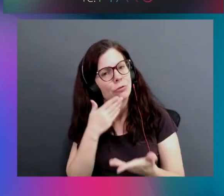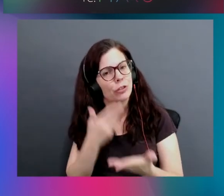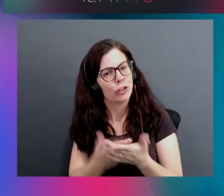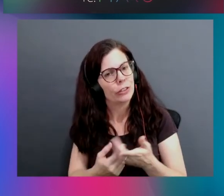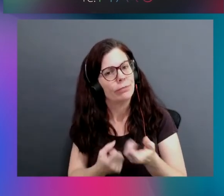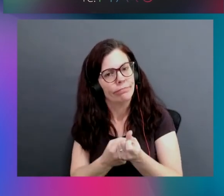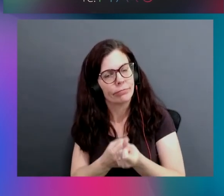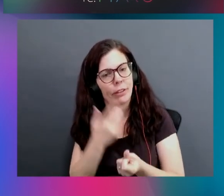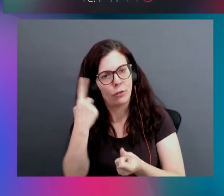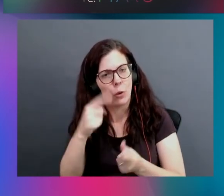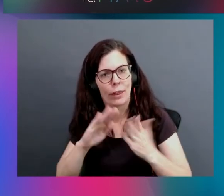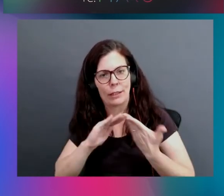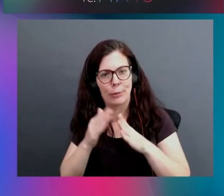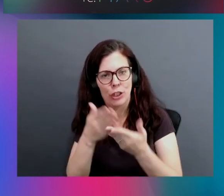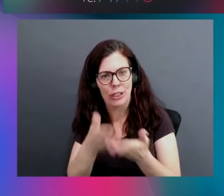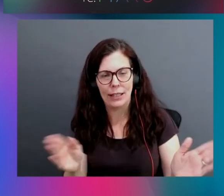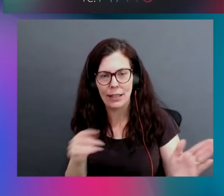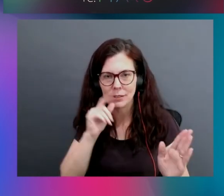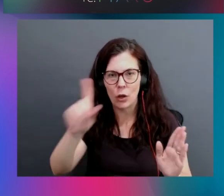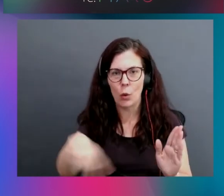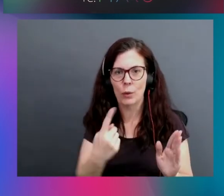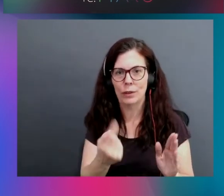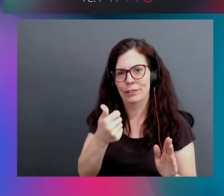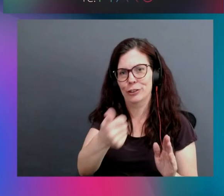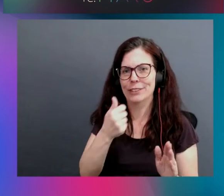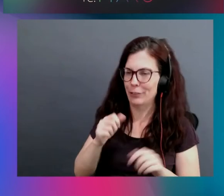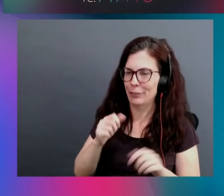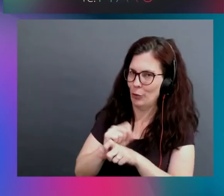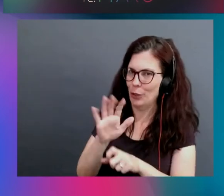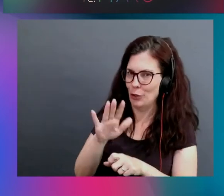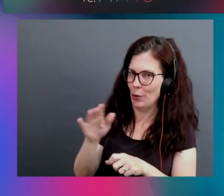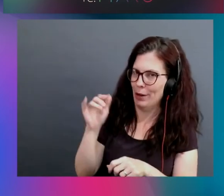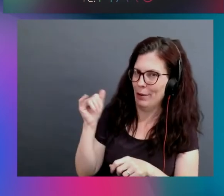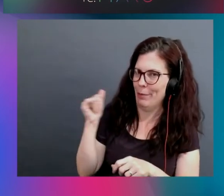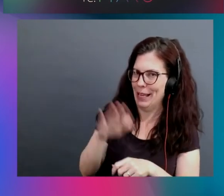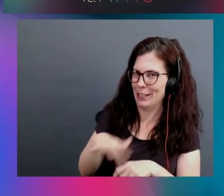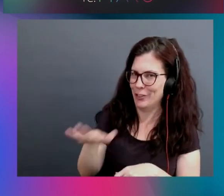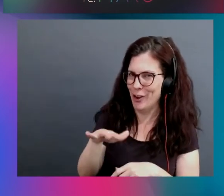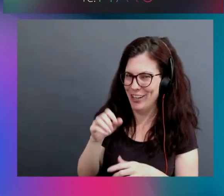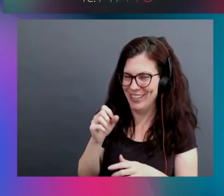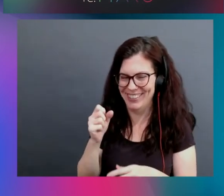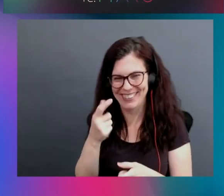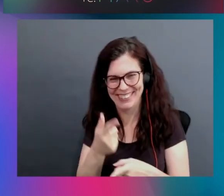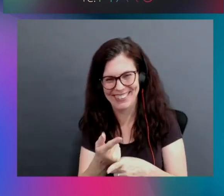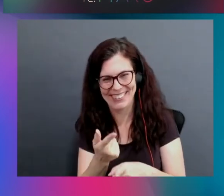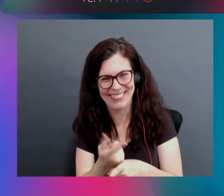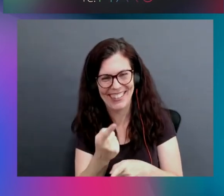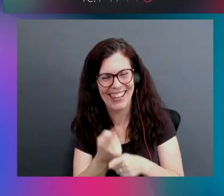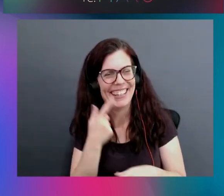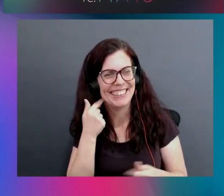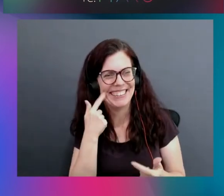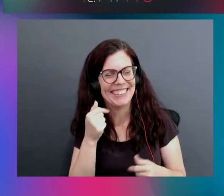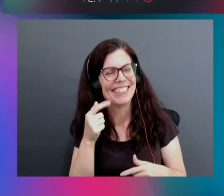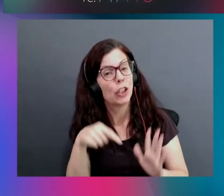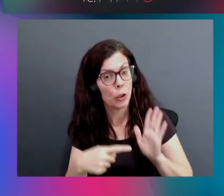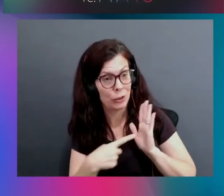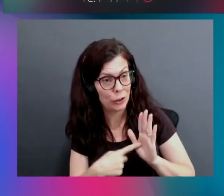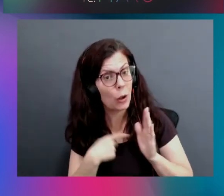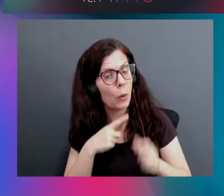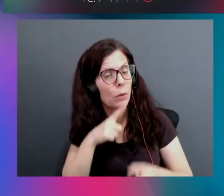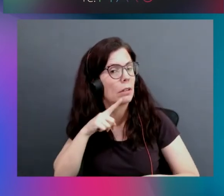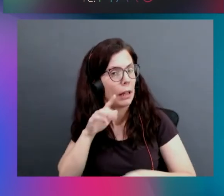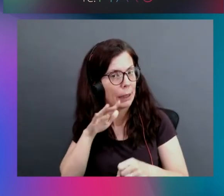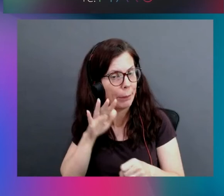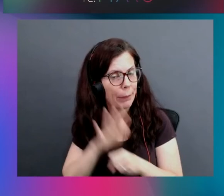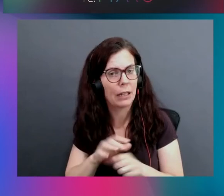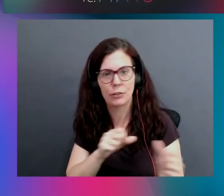just for you to do some work in your backyard, right? Kind of thing. And then do you show that you have a commitment to actually maintain it?